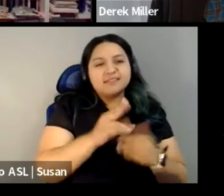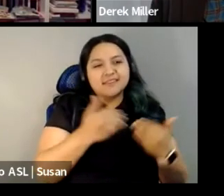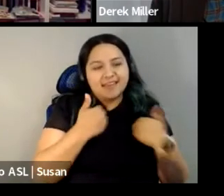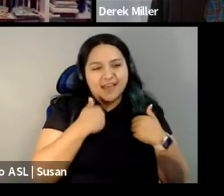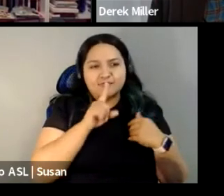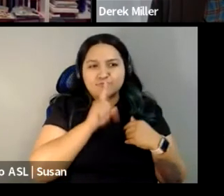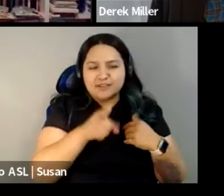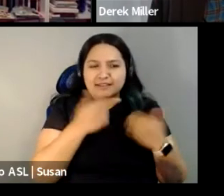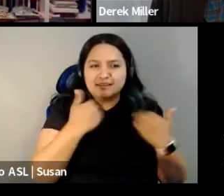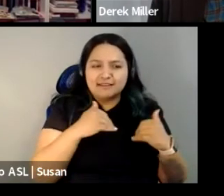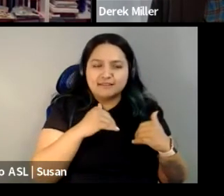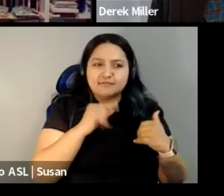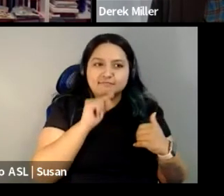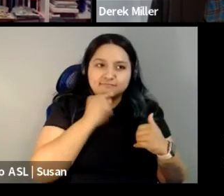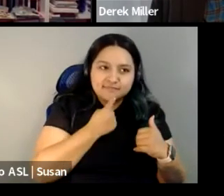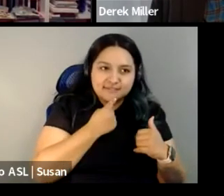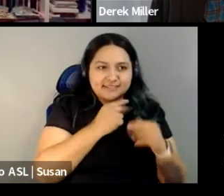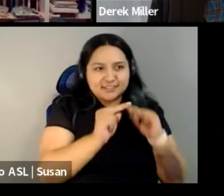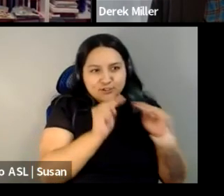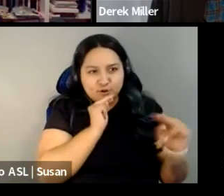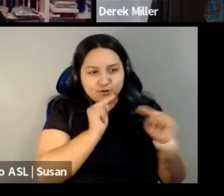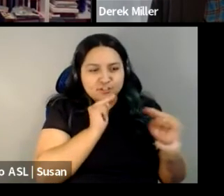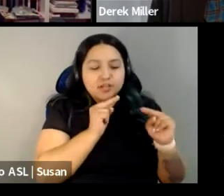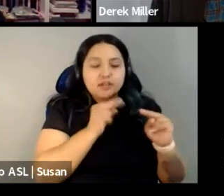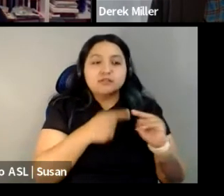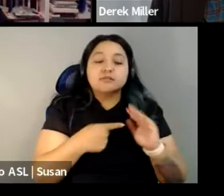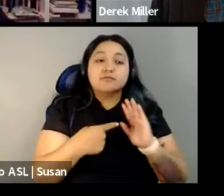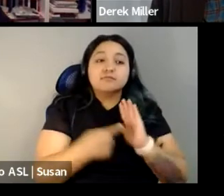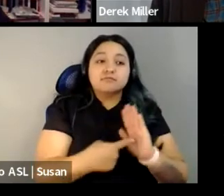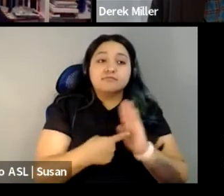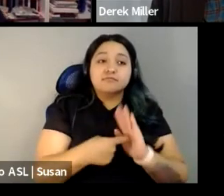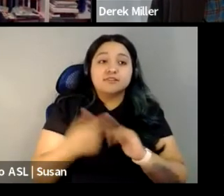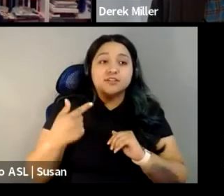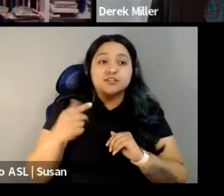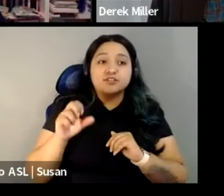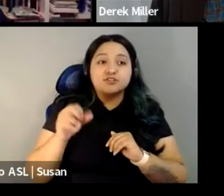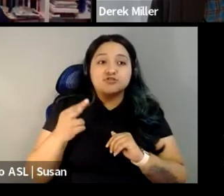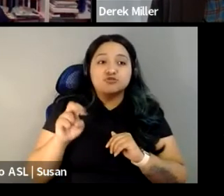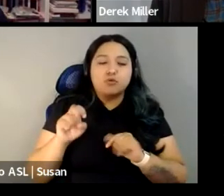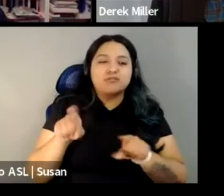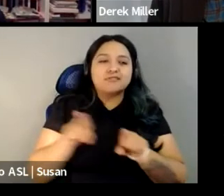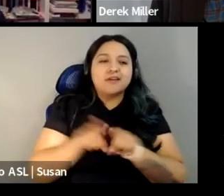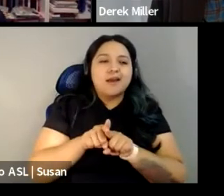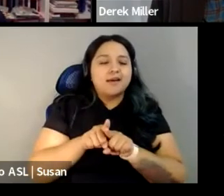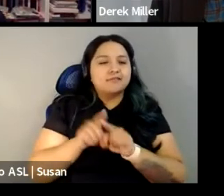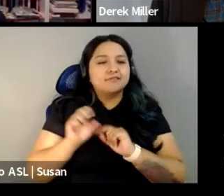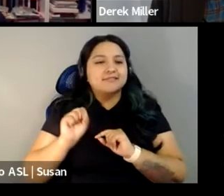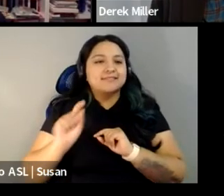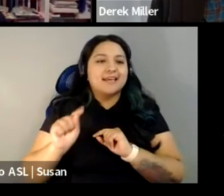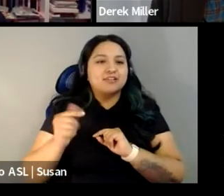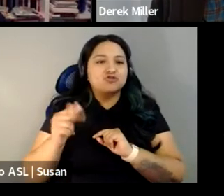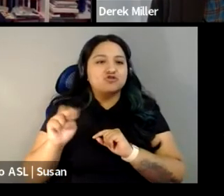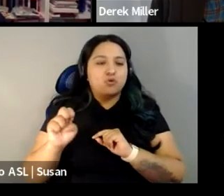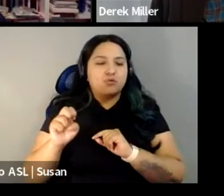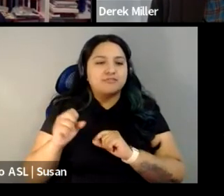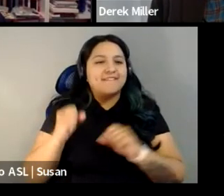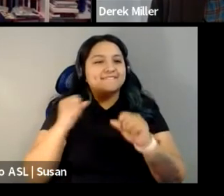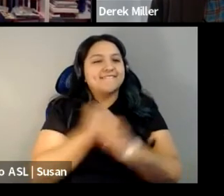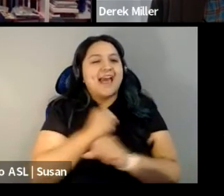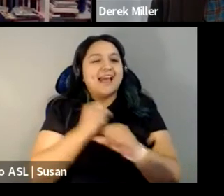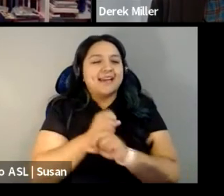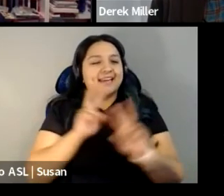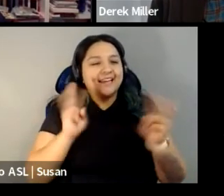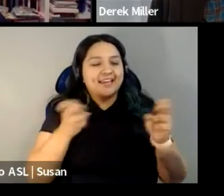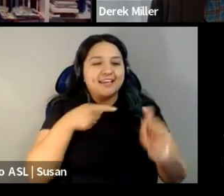Guild, Strong depicts playwright George Middleton as a St. George figure fighting the Schubert dragon. And in the version that